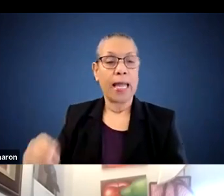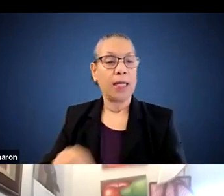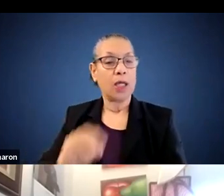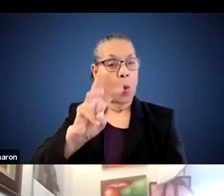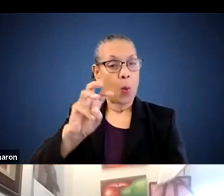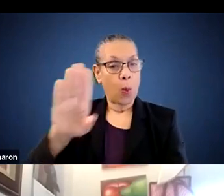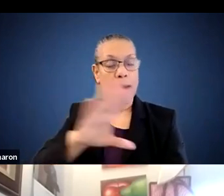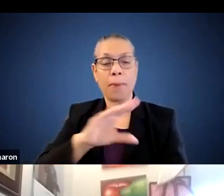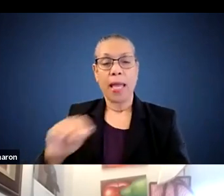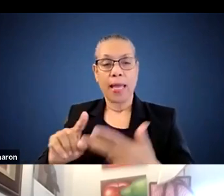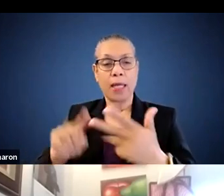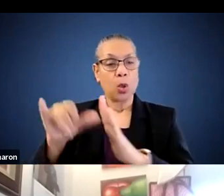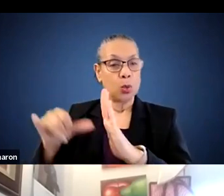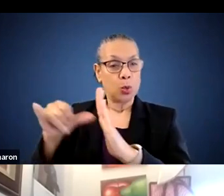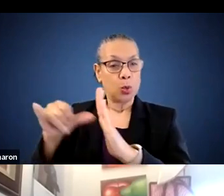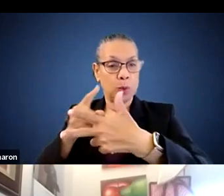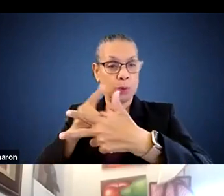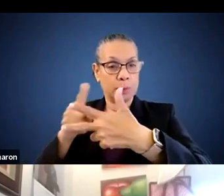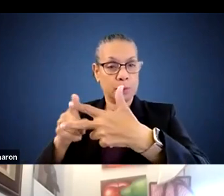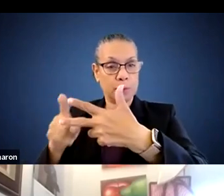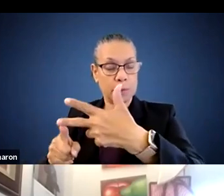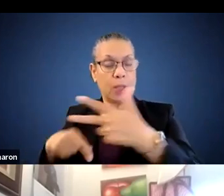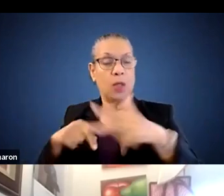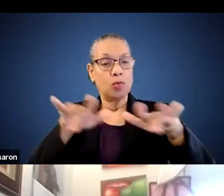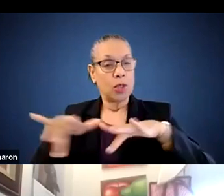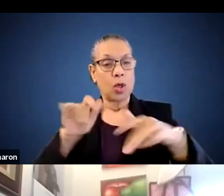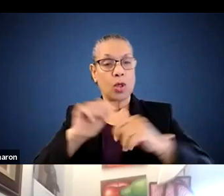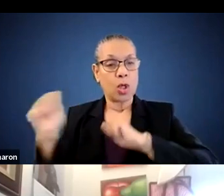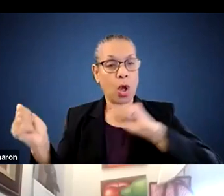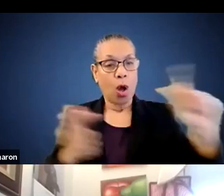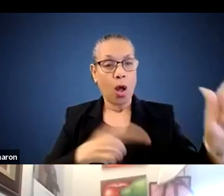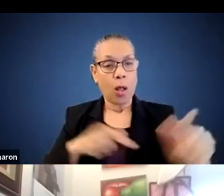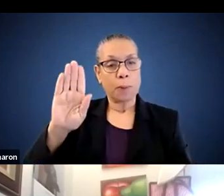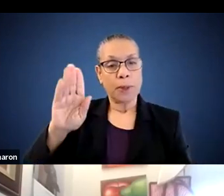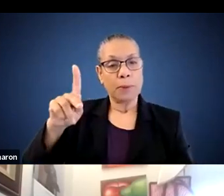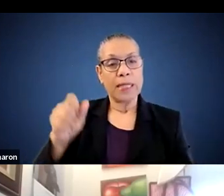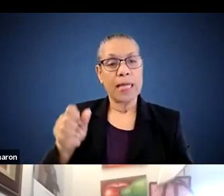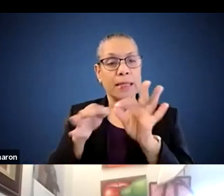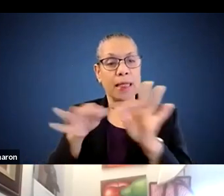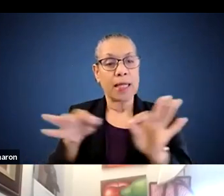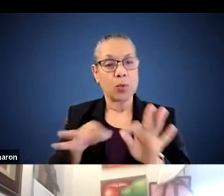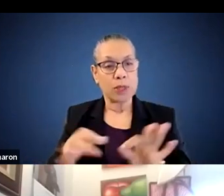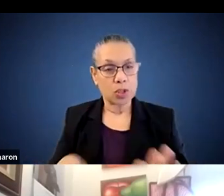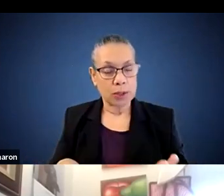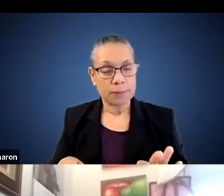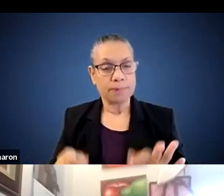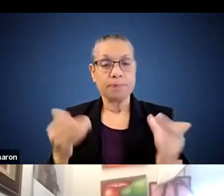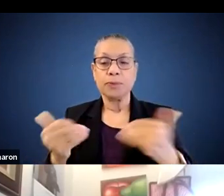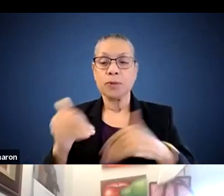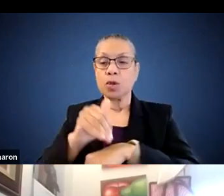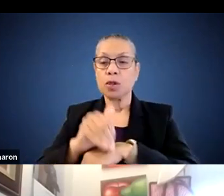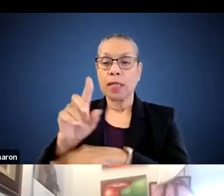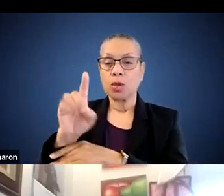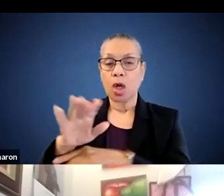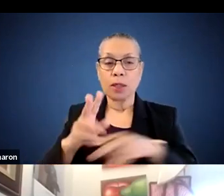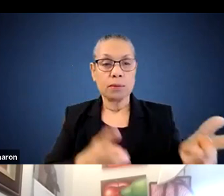and on YouTube the recording will be available in all of the BPS languages tonight's meeting documents are